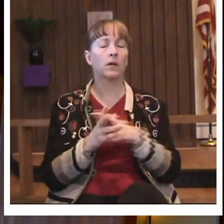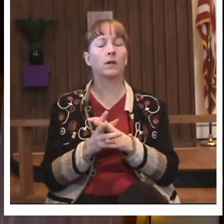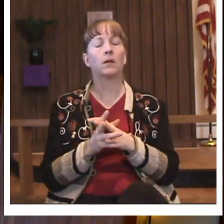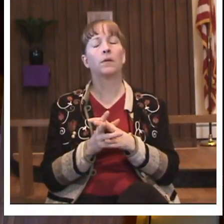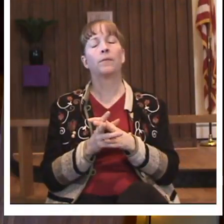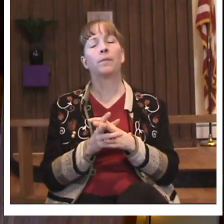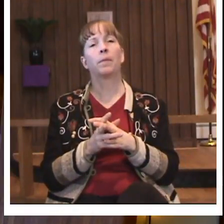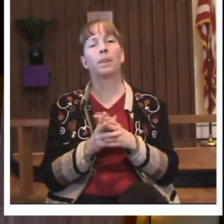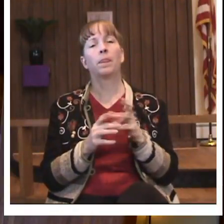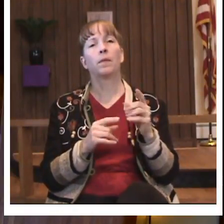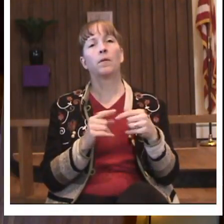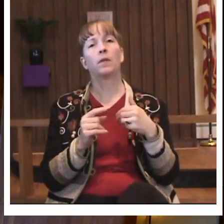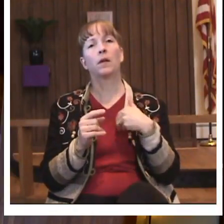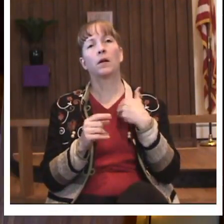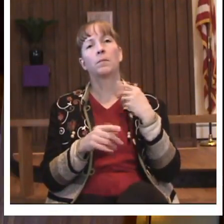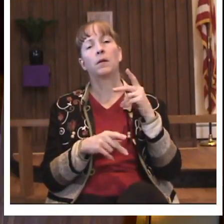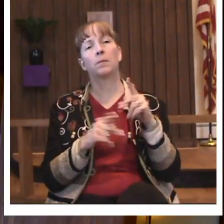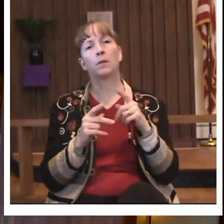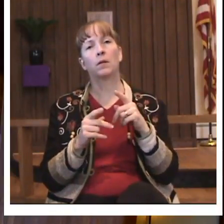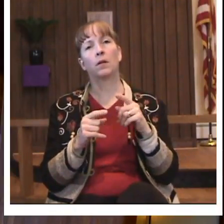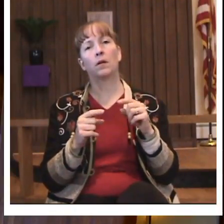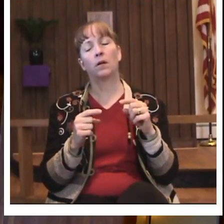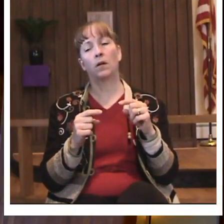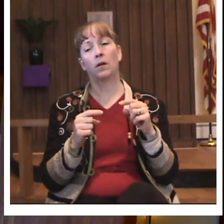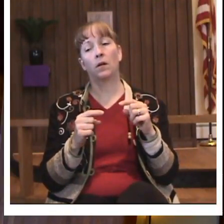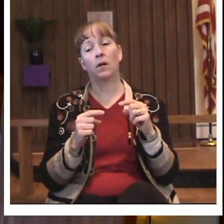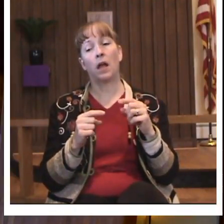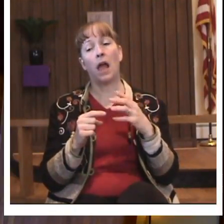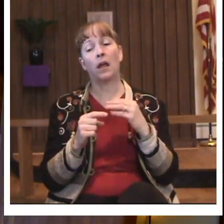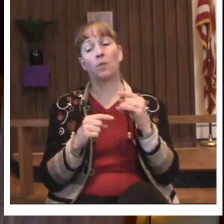where when those young people are maimed,